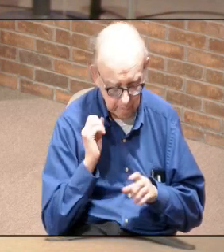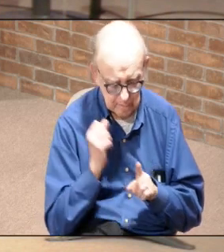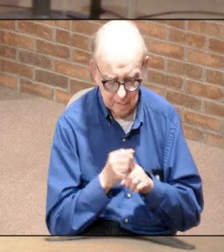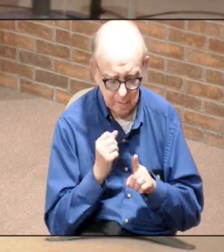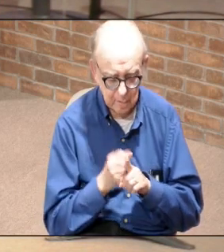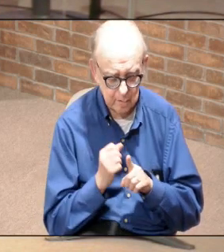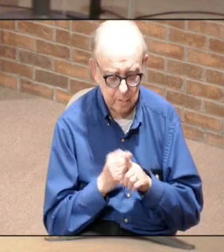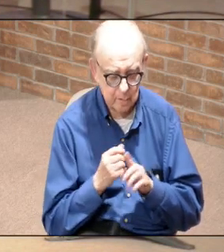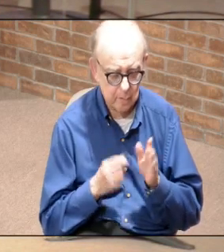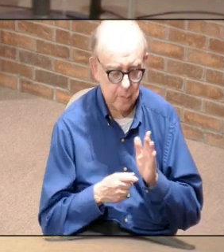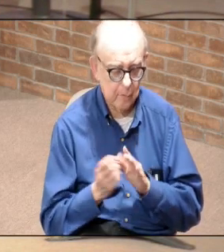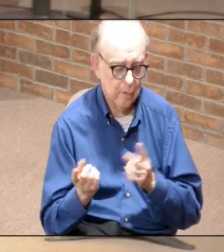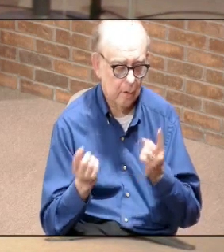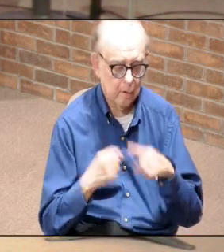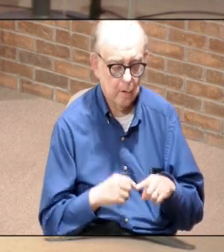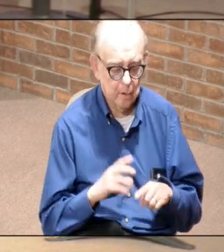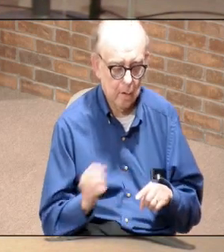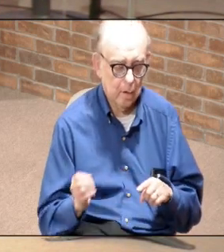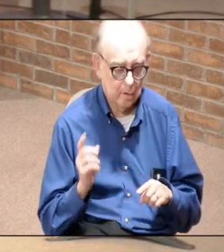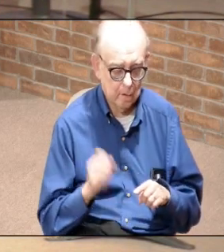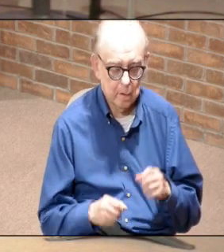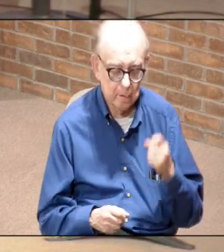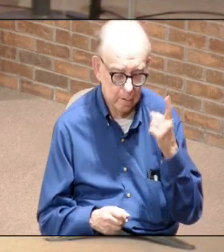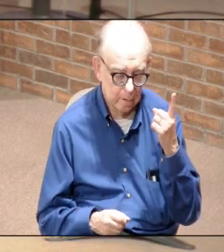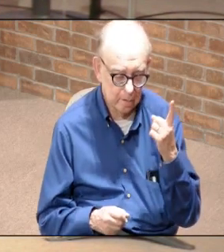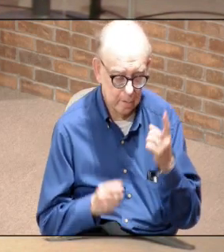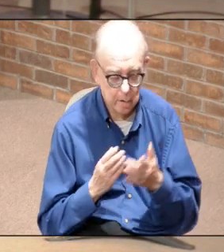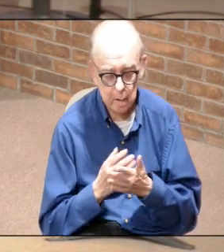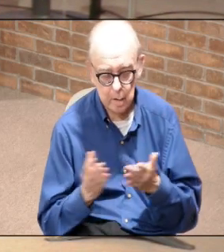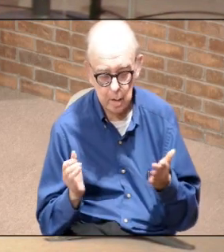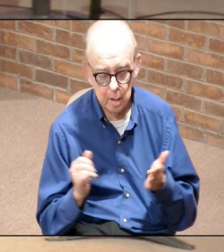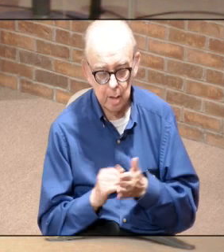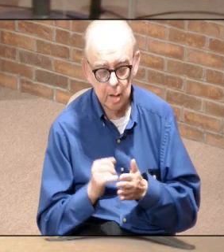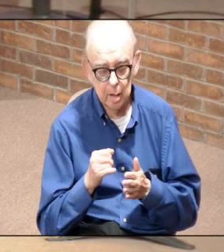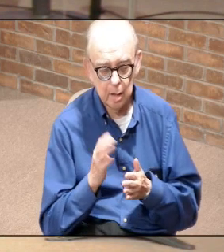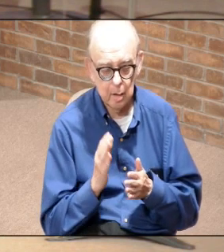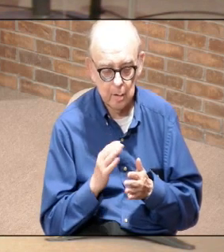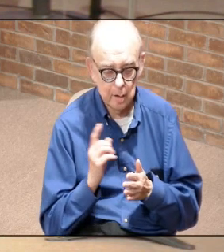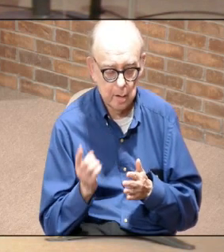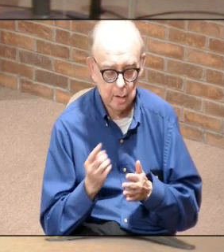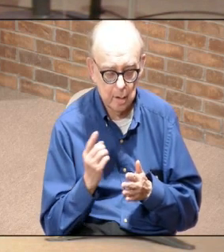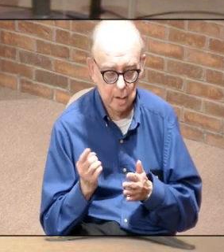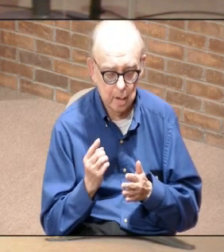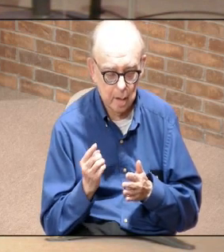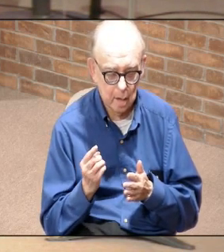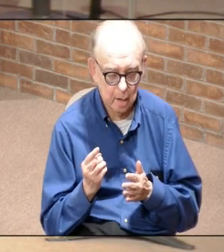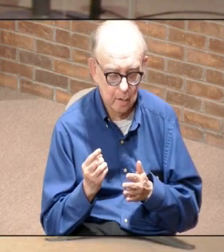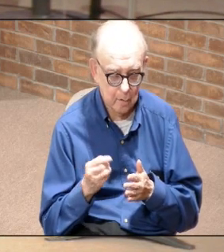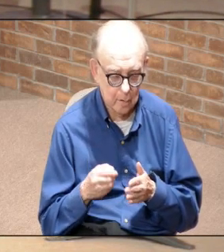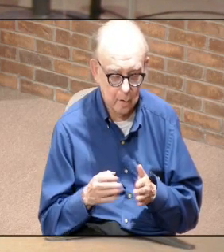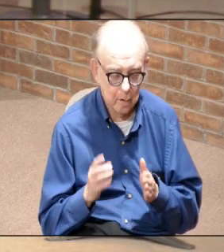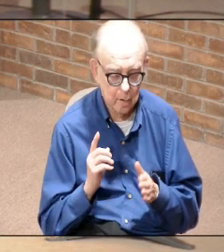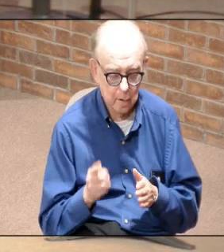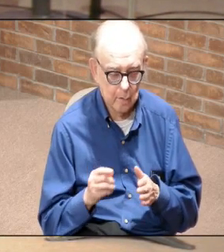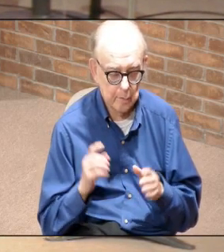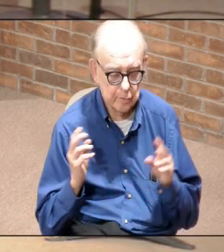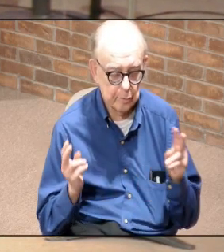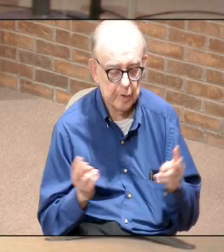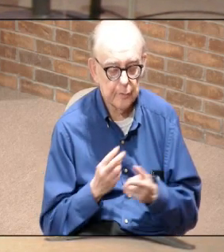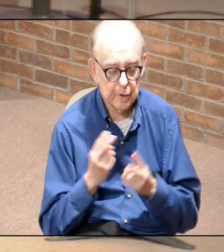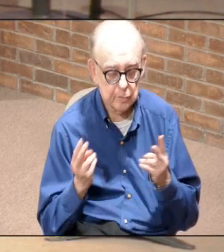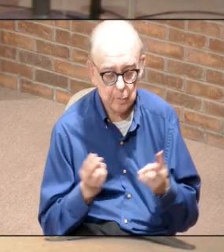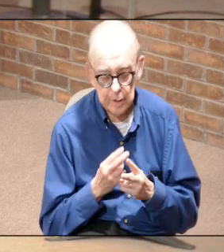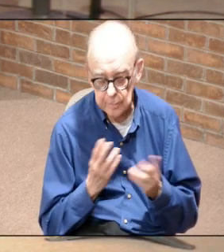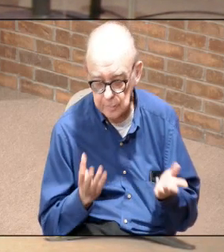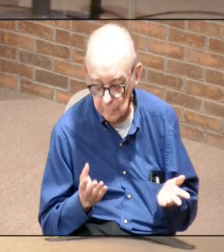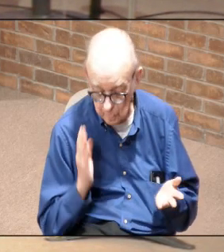you, the giants will come, and you need to understand something, that God will always let you be victorious.